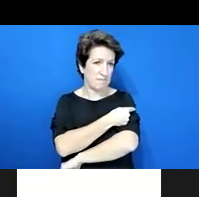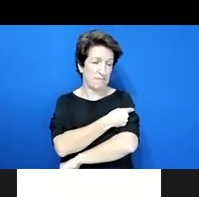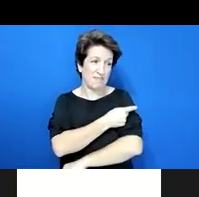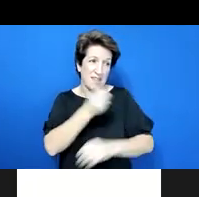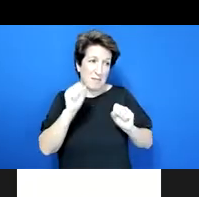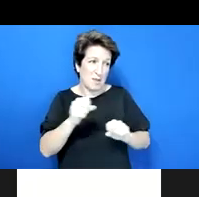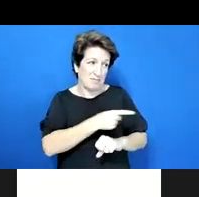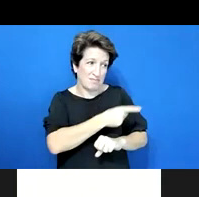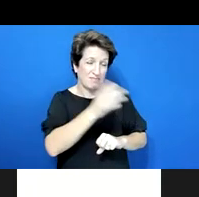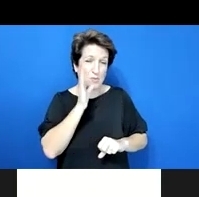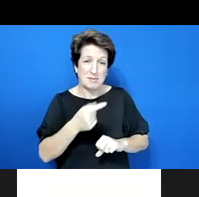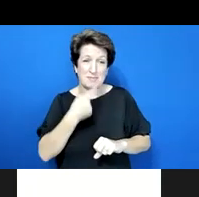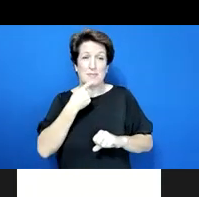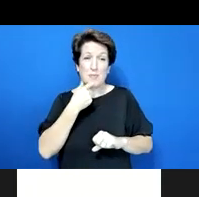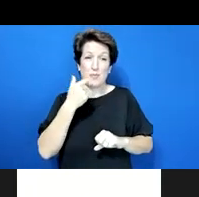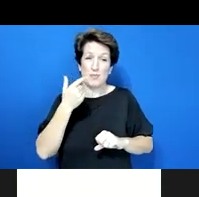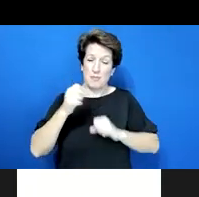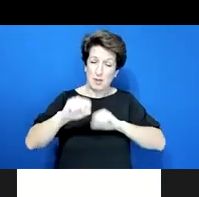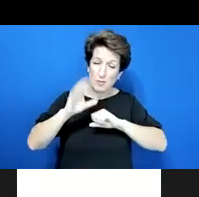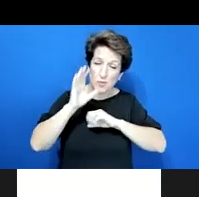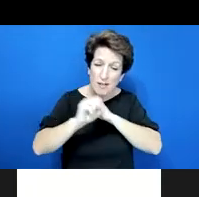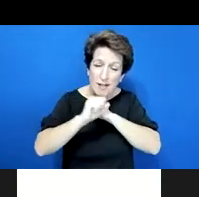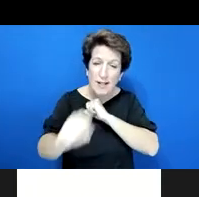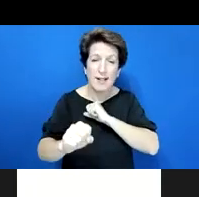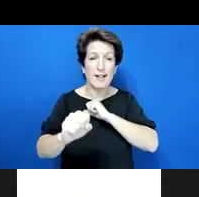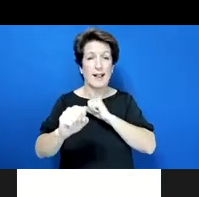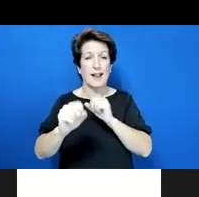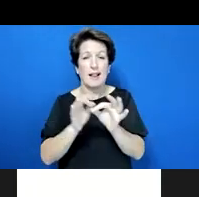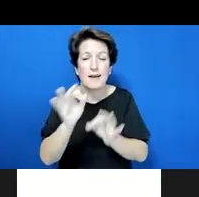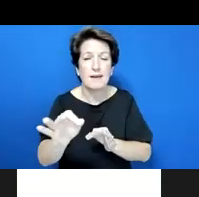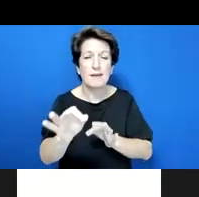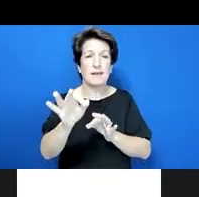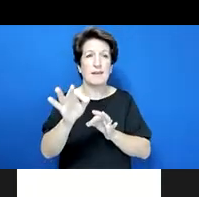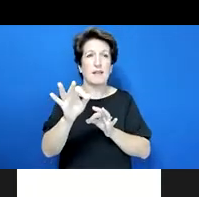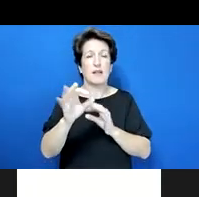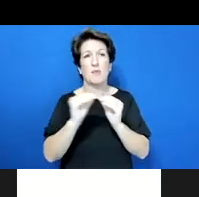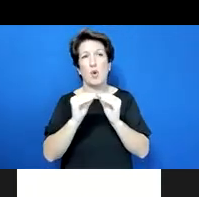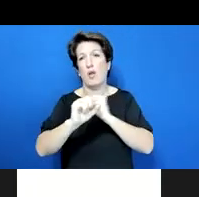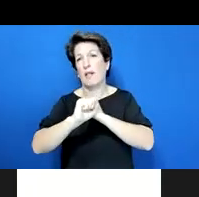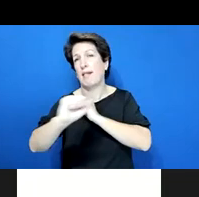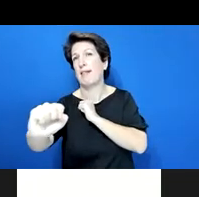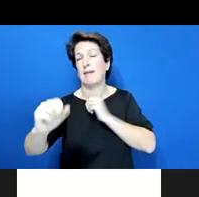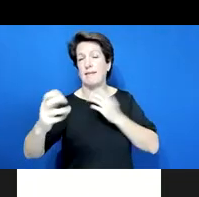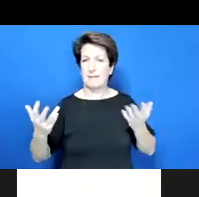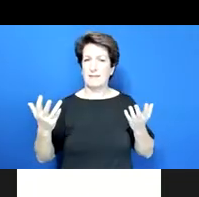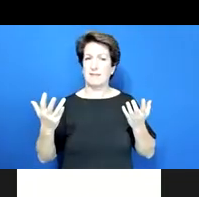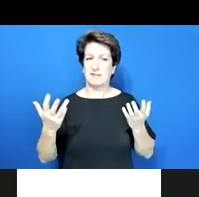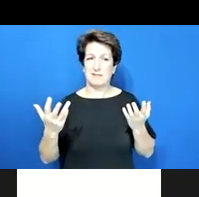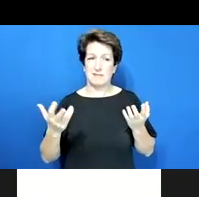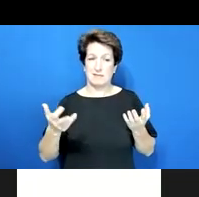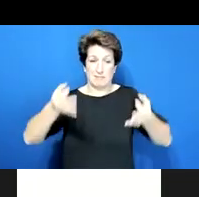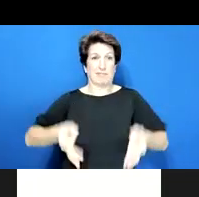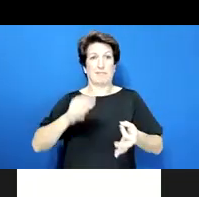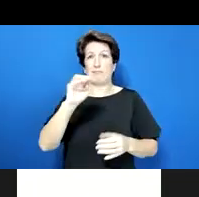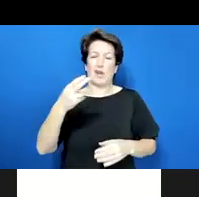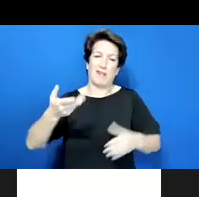well be disappointed, and you could very well wait, a number more months before you're actually able to do that, because we've seen again and